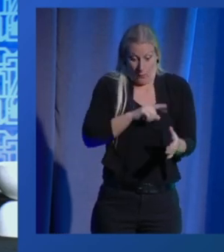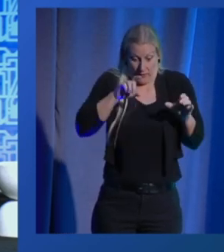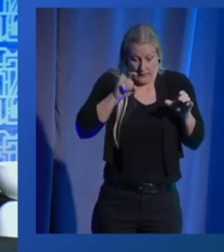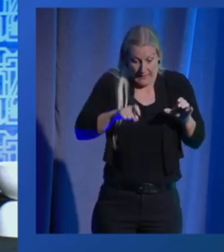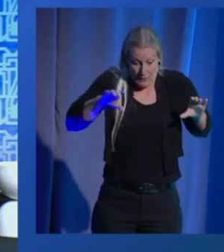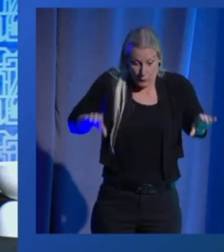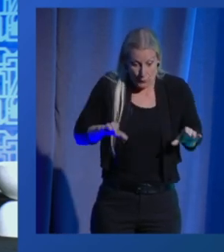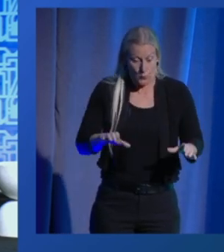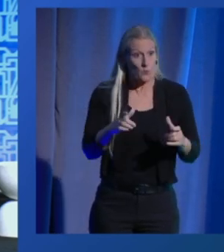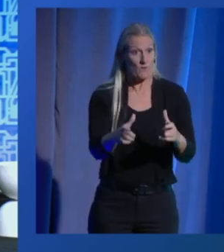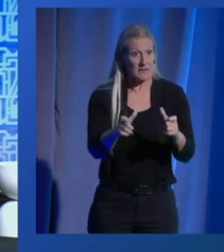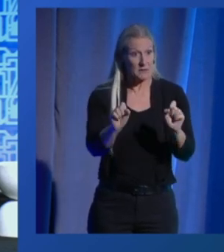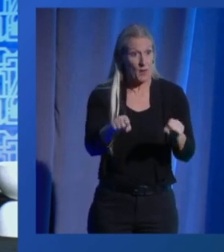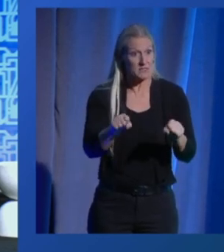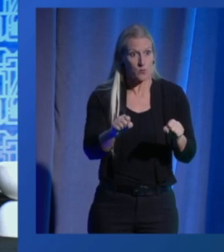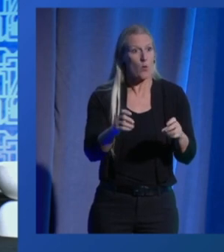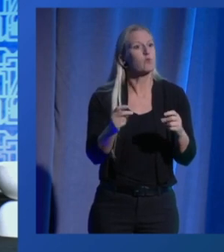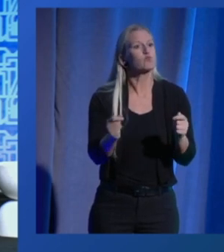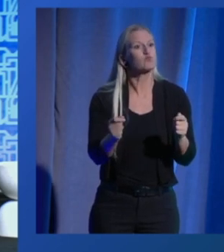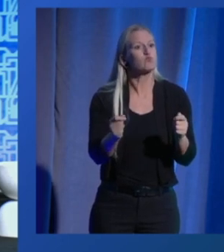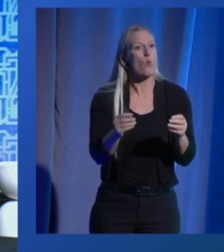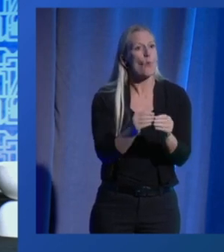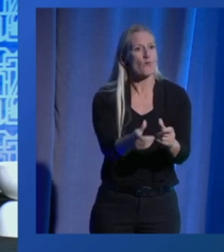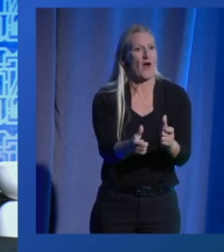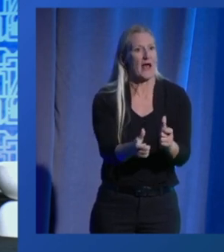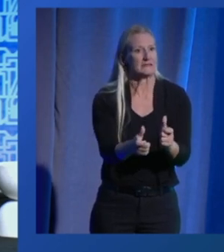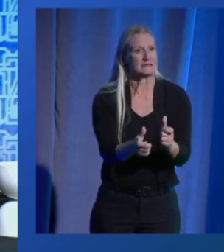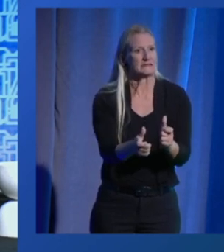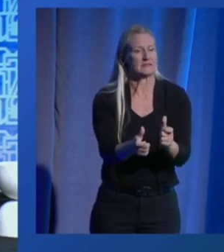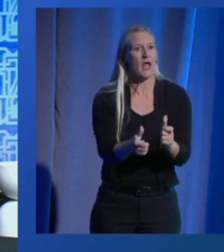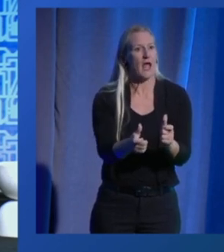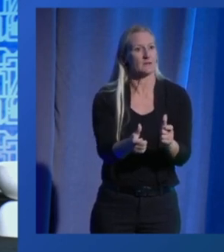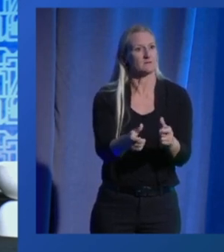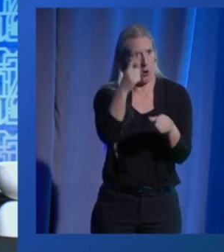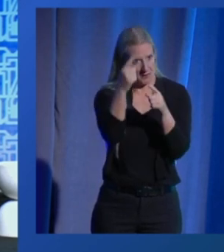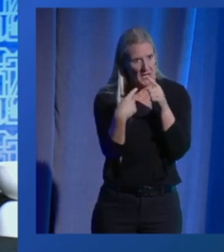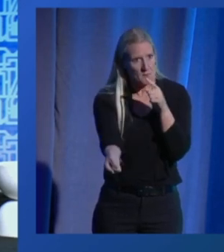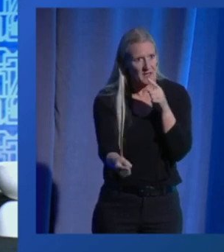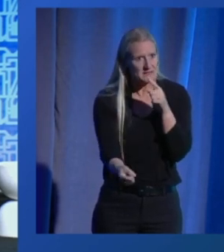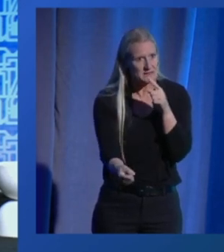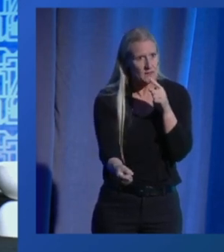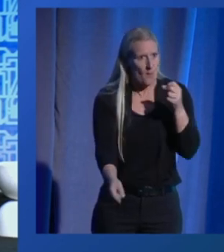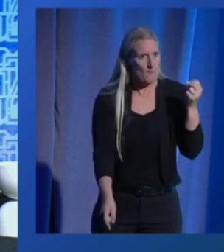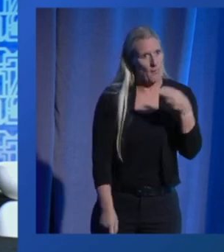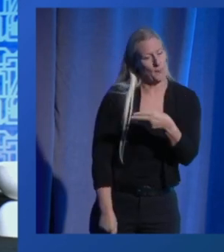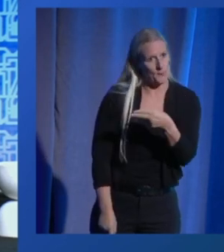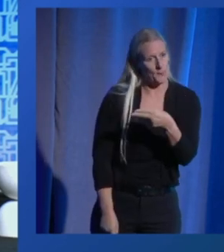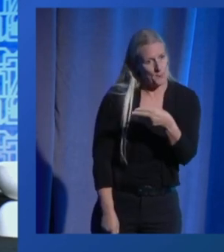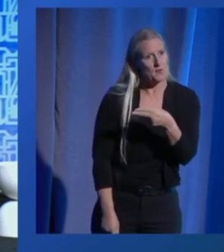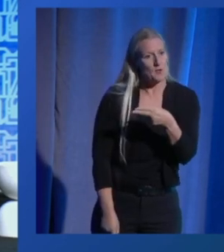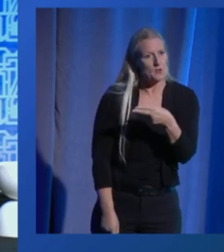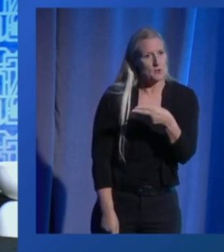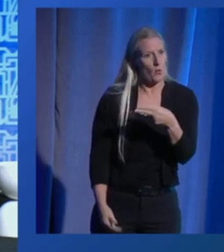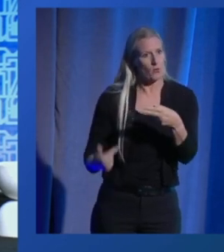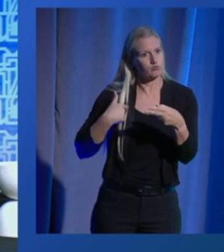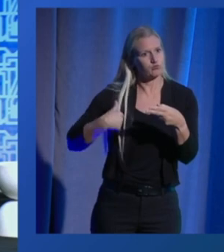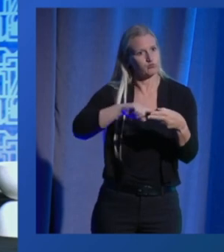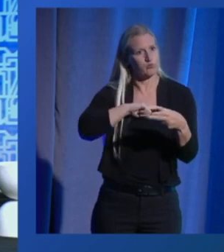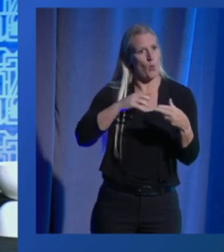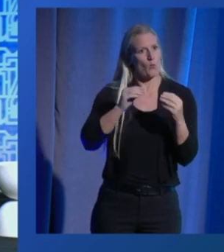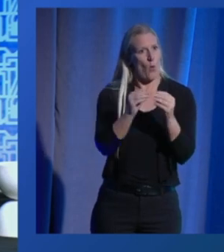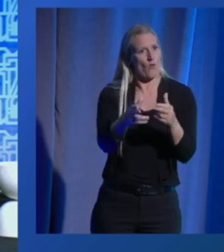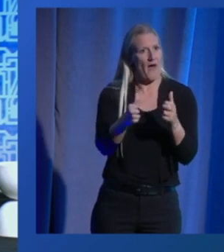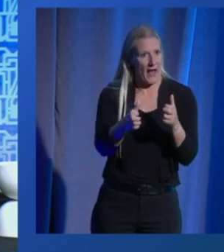accomplish as and to essentially get ahead of our adversaries um and make sure that we provide the